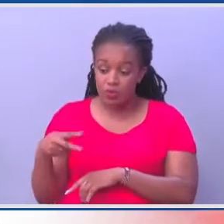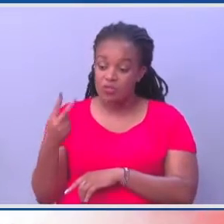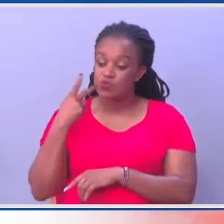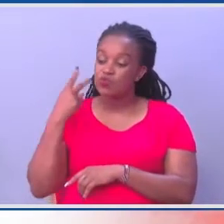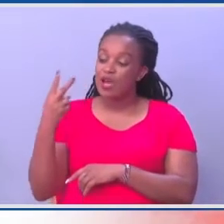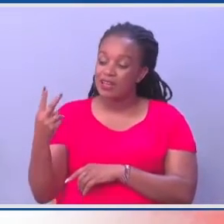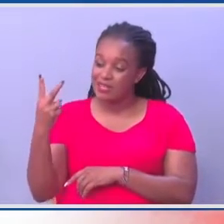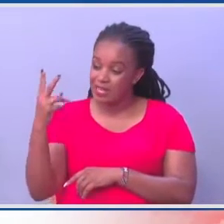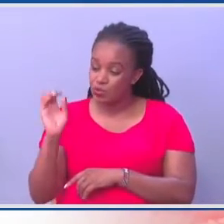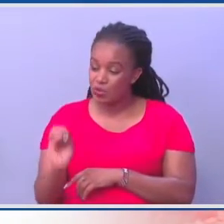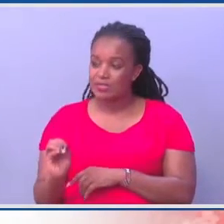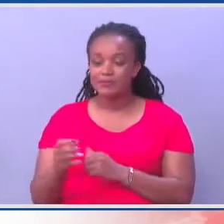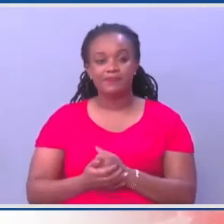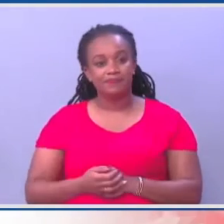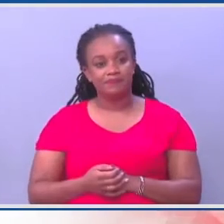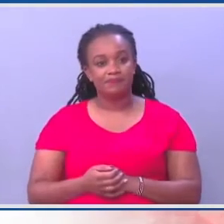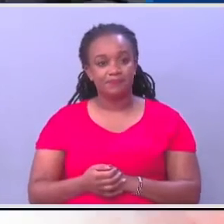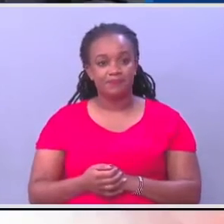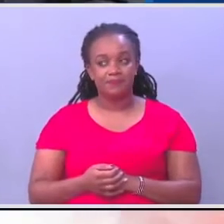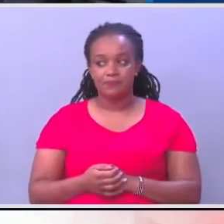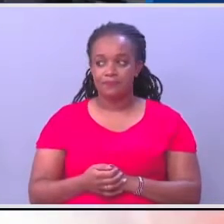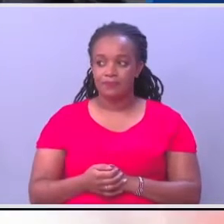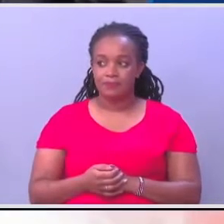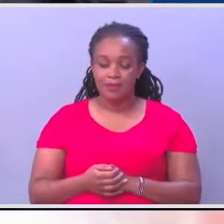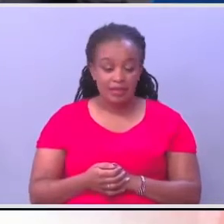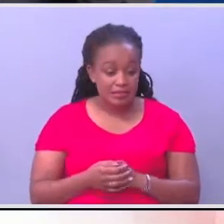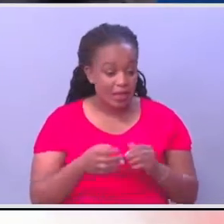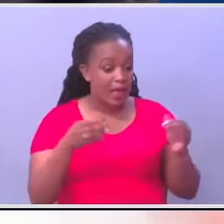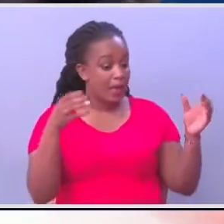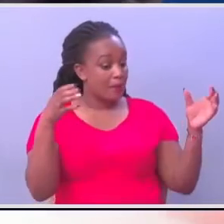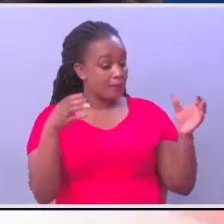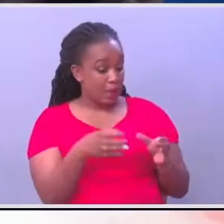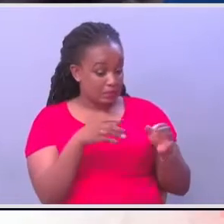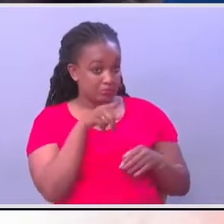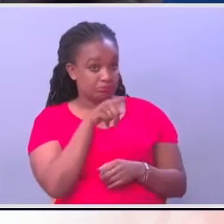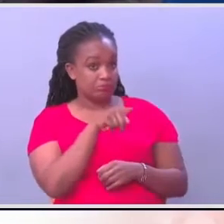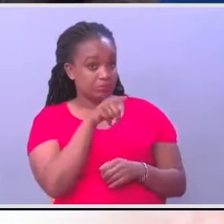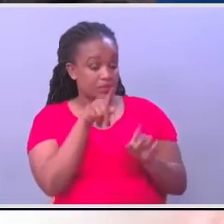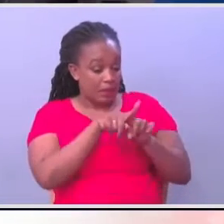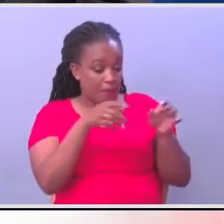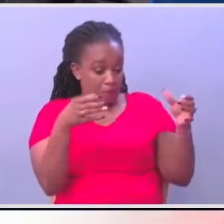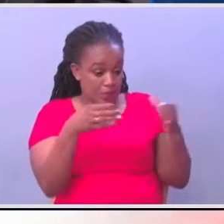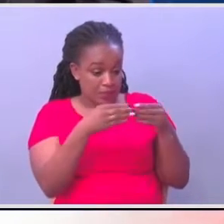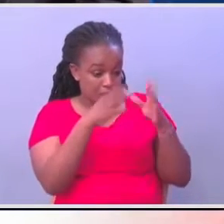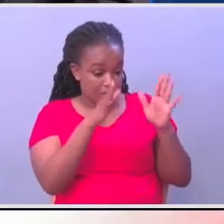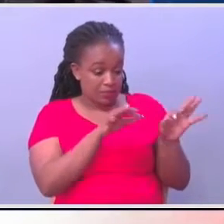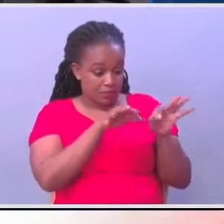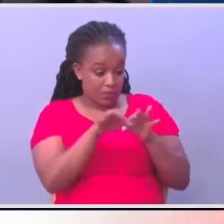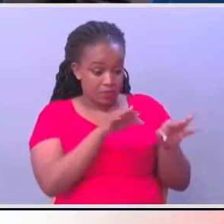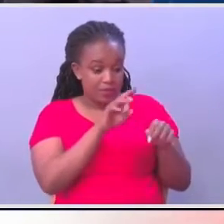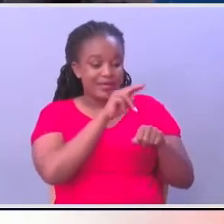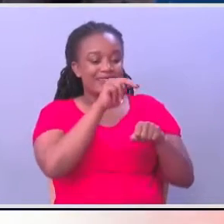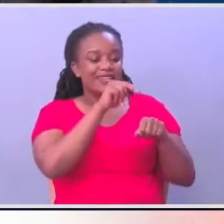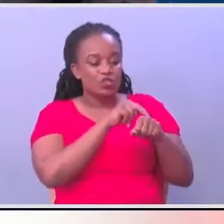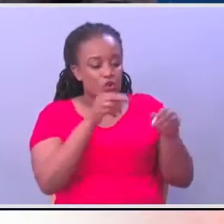2,220. Yes. And given that the party and the party leader says this was a national delegate congress